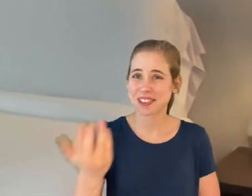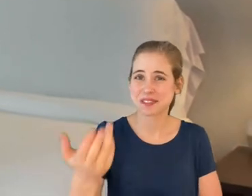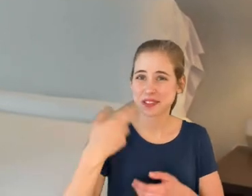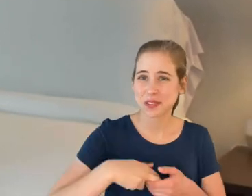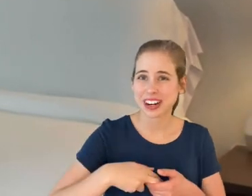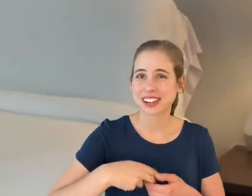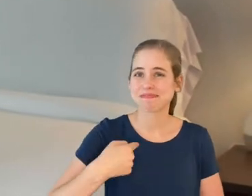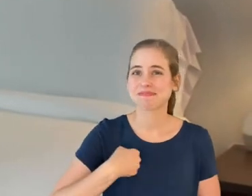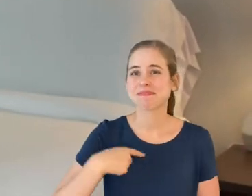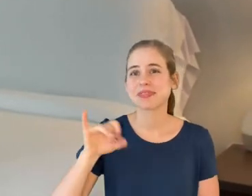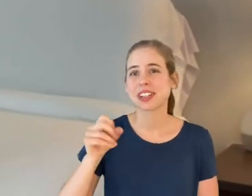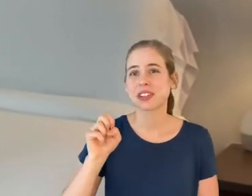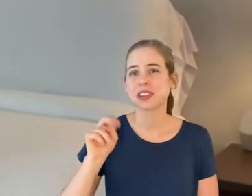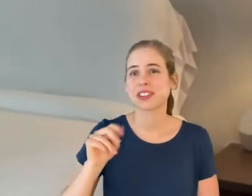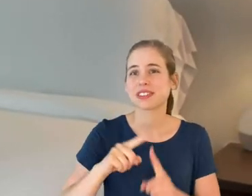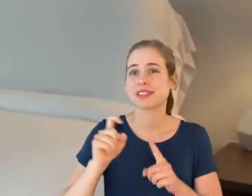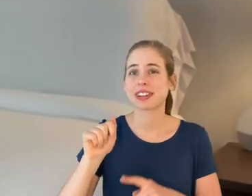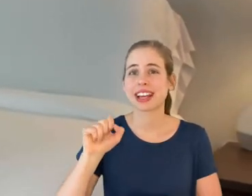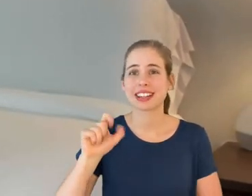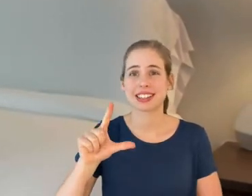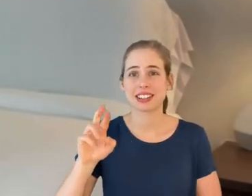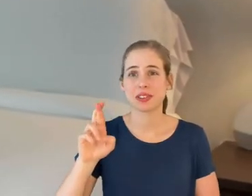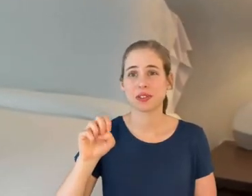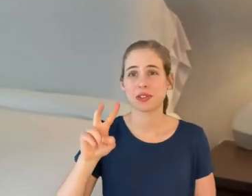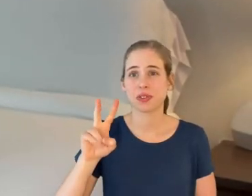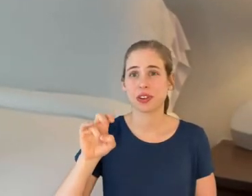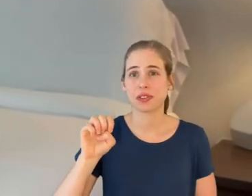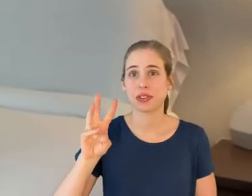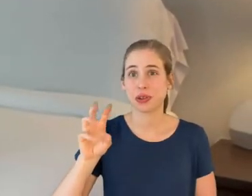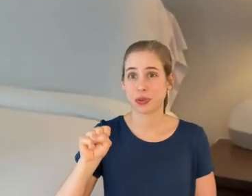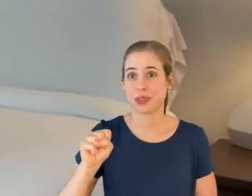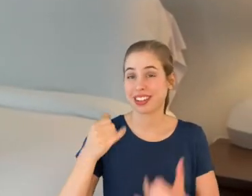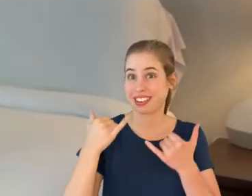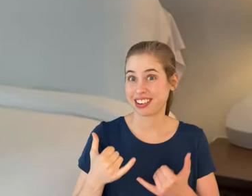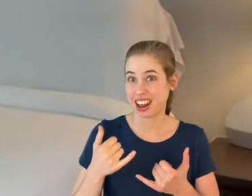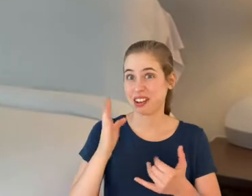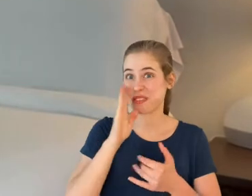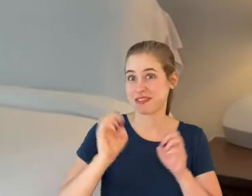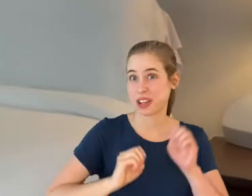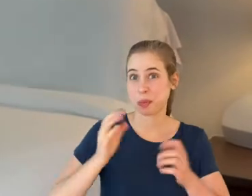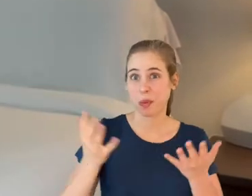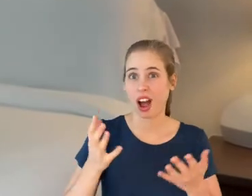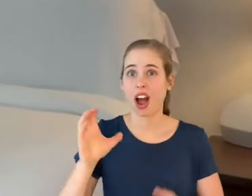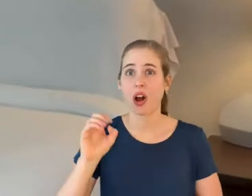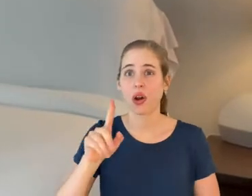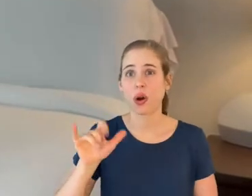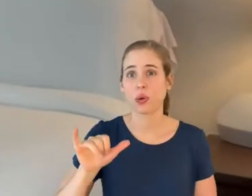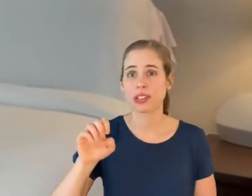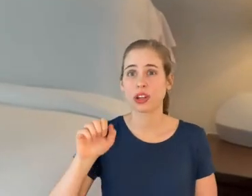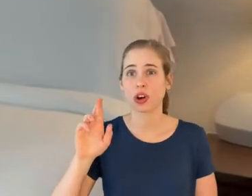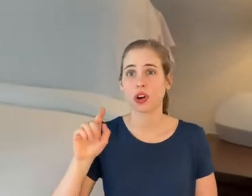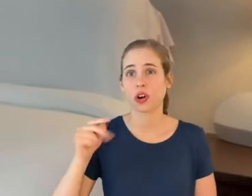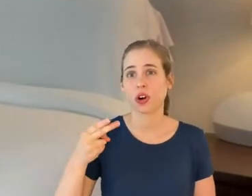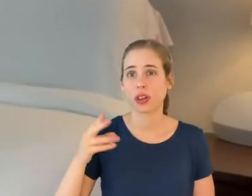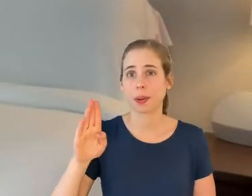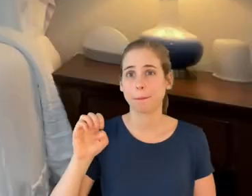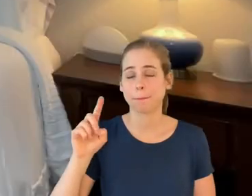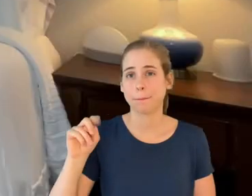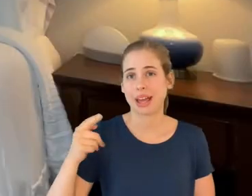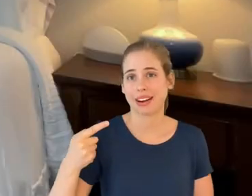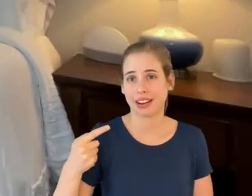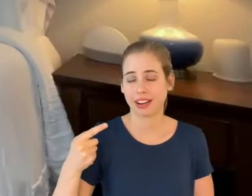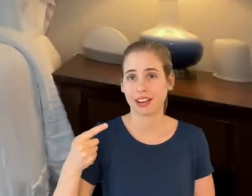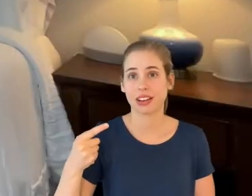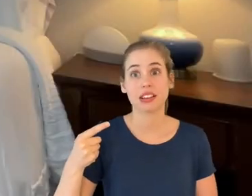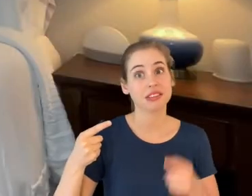Hi everyone, thanks for joining us. I'm Jen from ASL Reviews, and today we're going to be taking a look at Cozy Earth bedding.